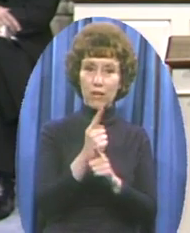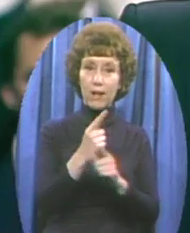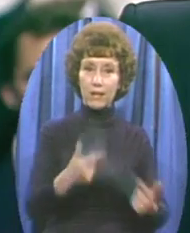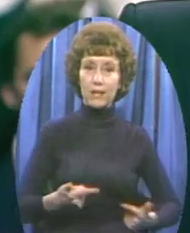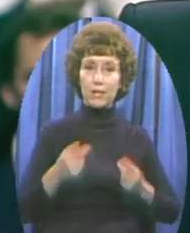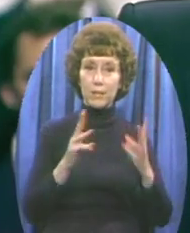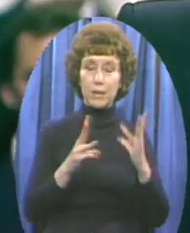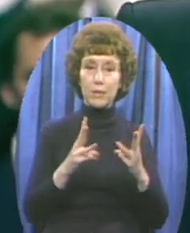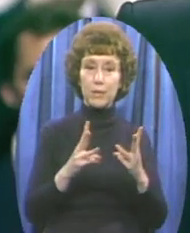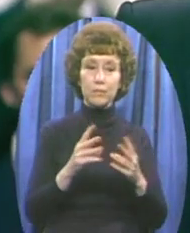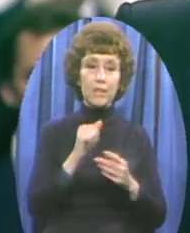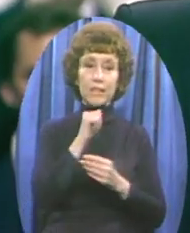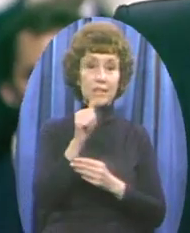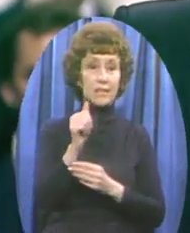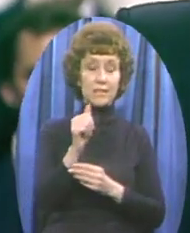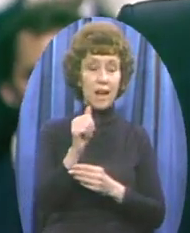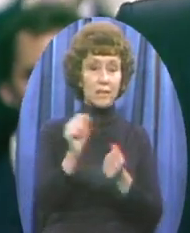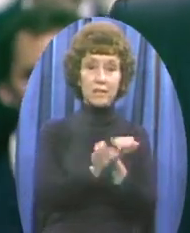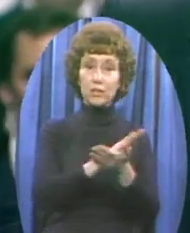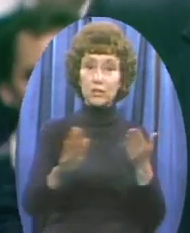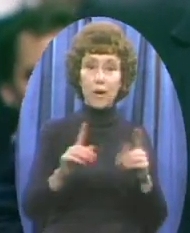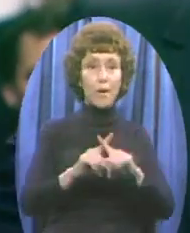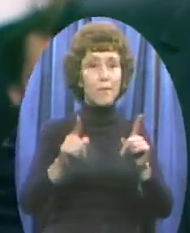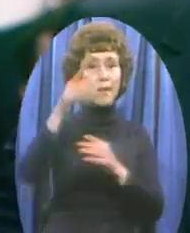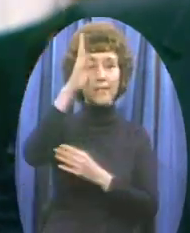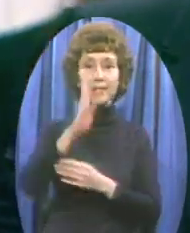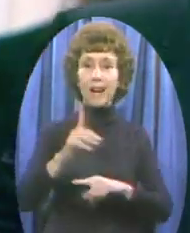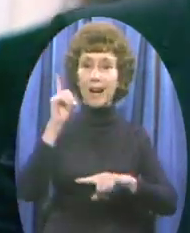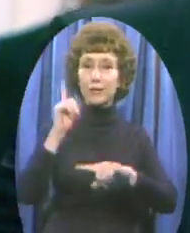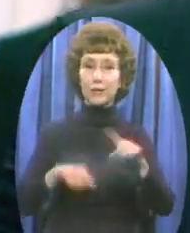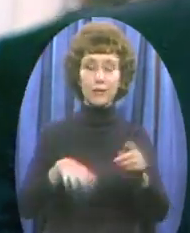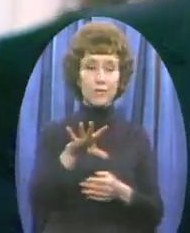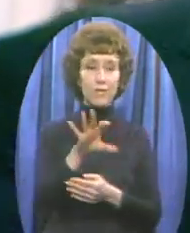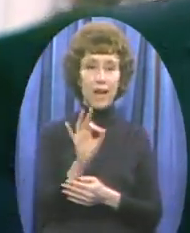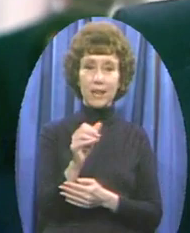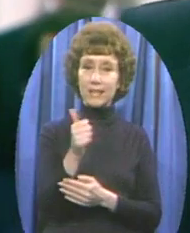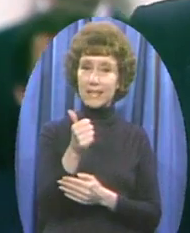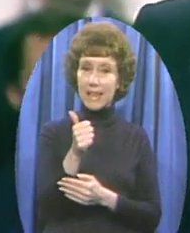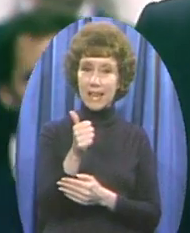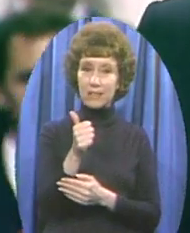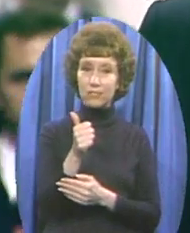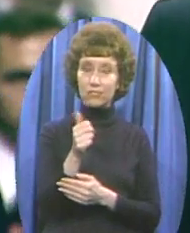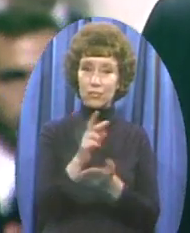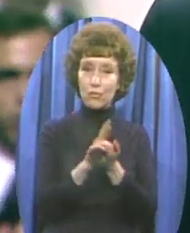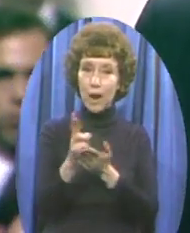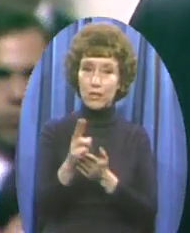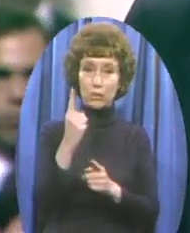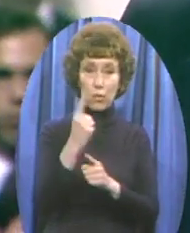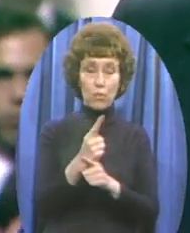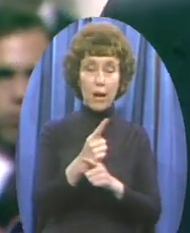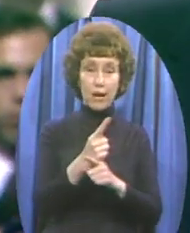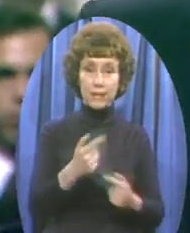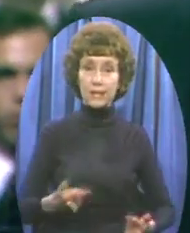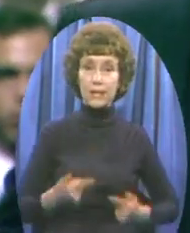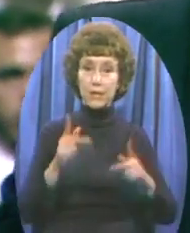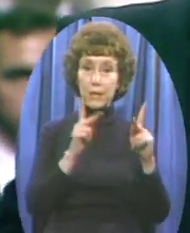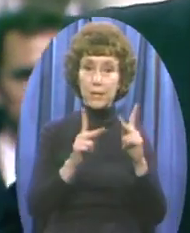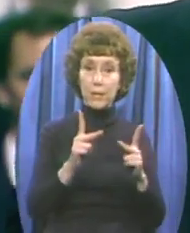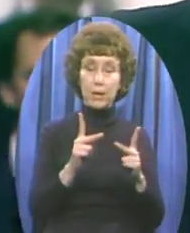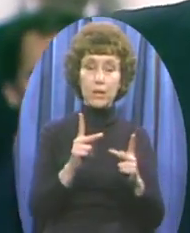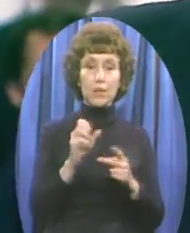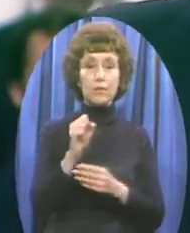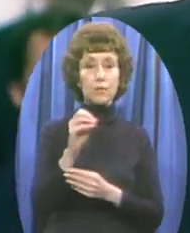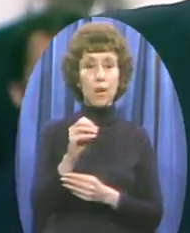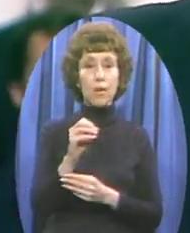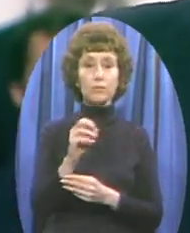homosexuality. God could not find those 10 righteous persons, and so the two cities were